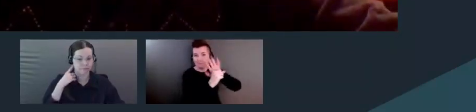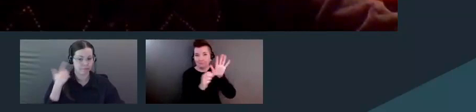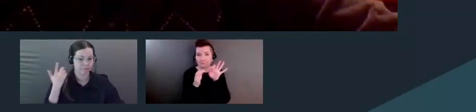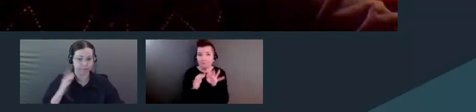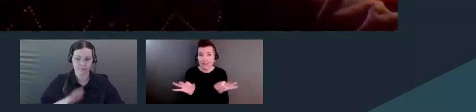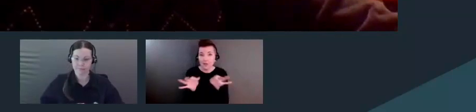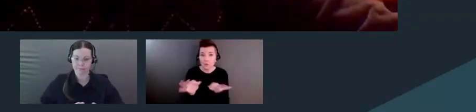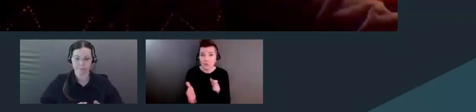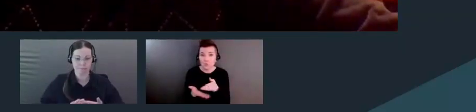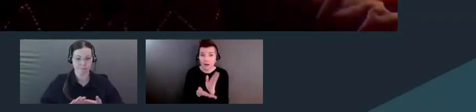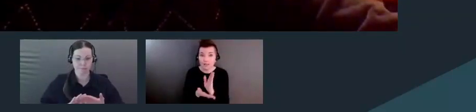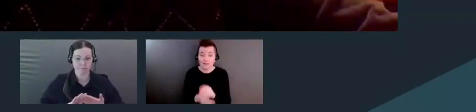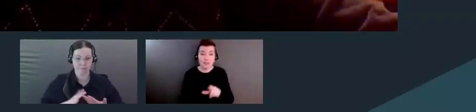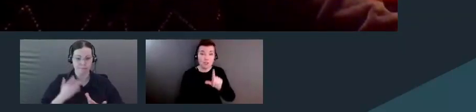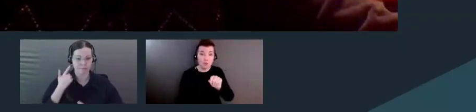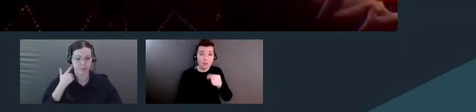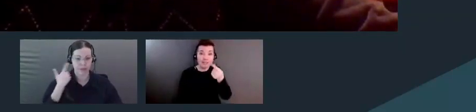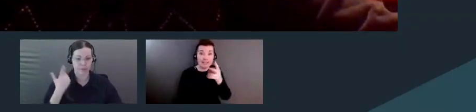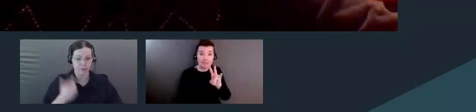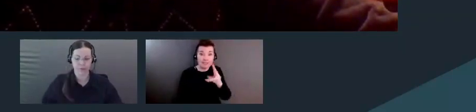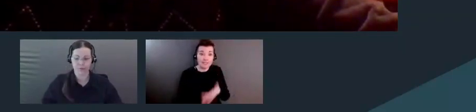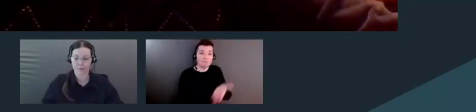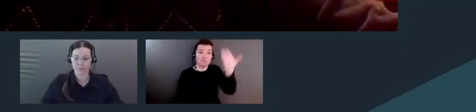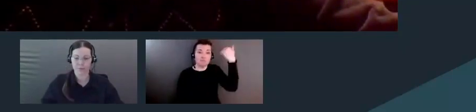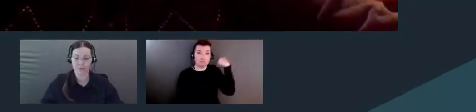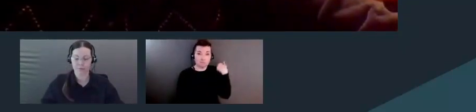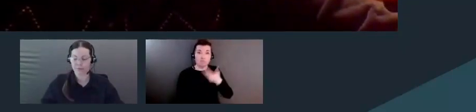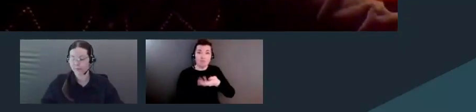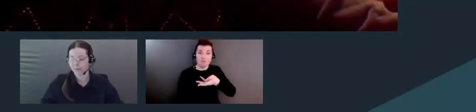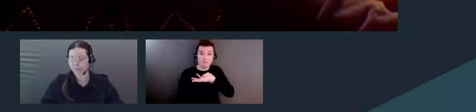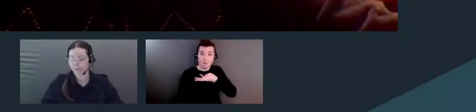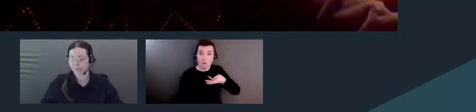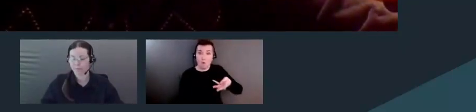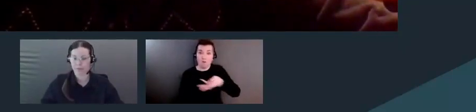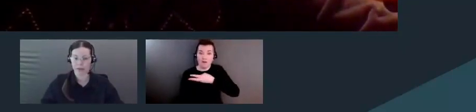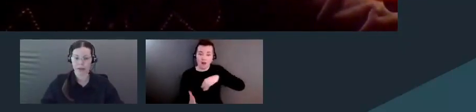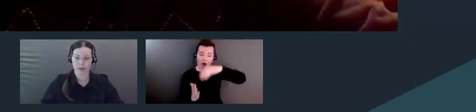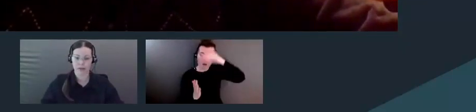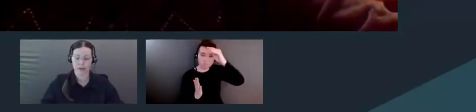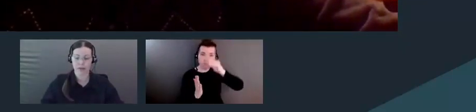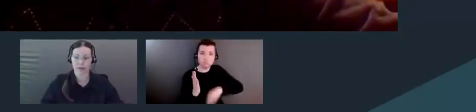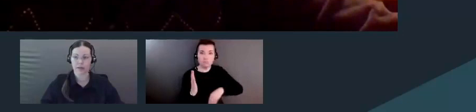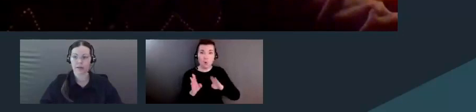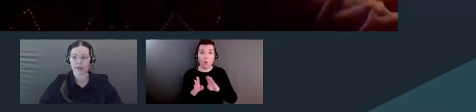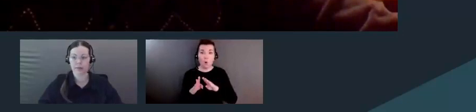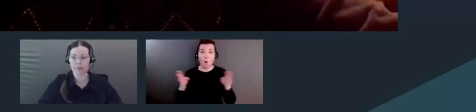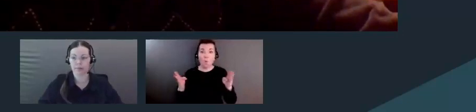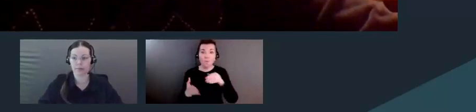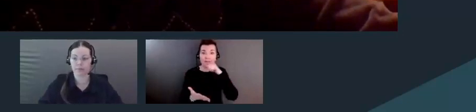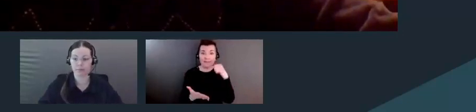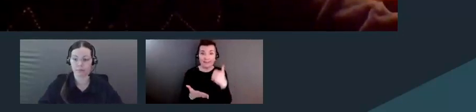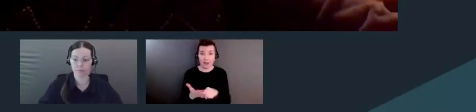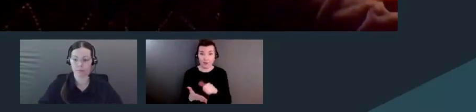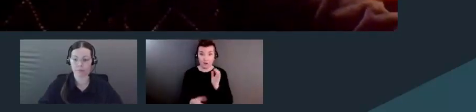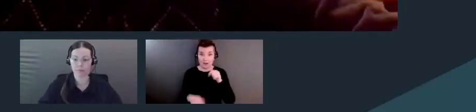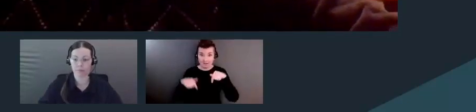2017 wrote a letter, an open letter, which is posted in the website of this